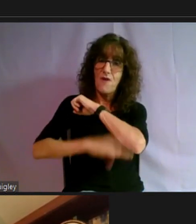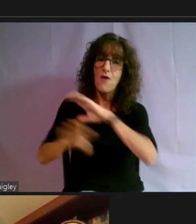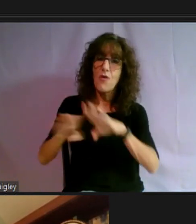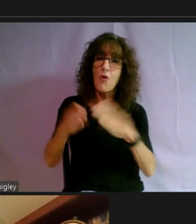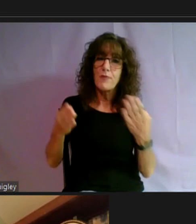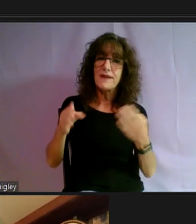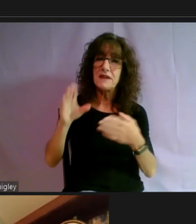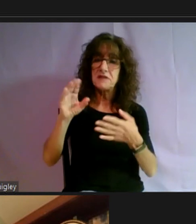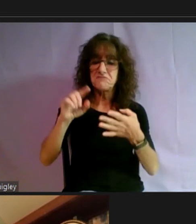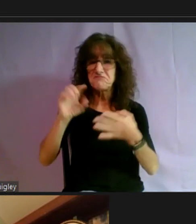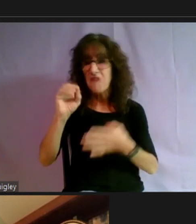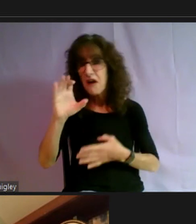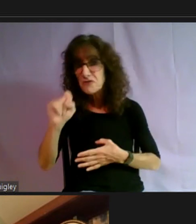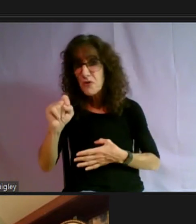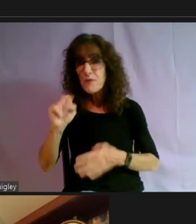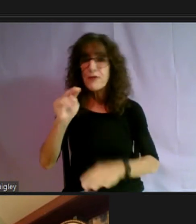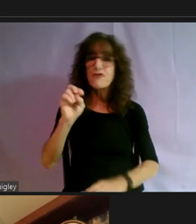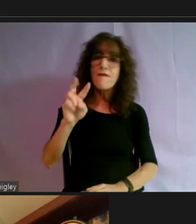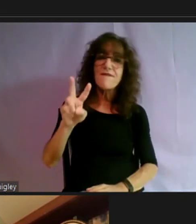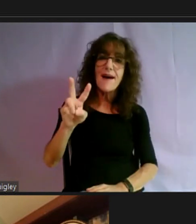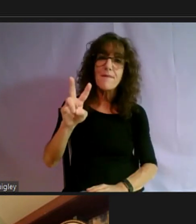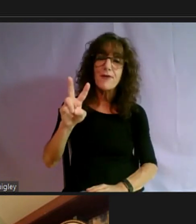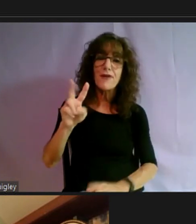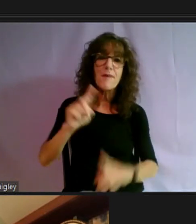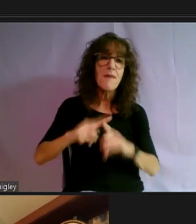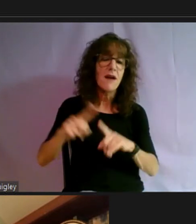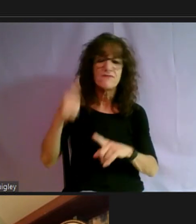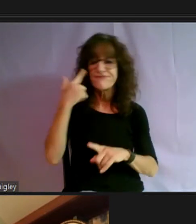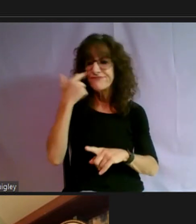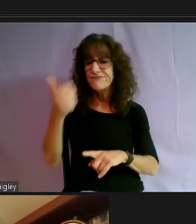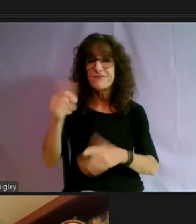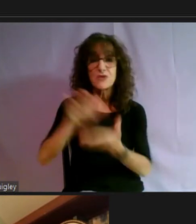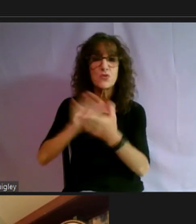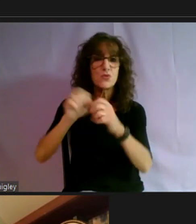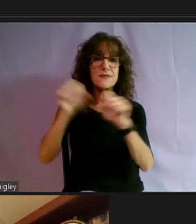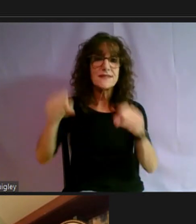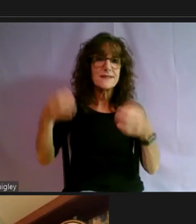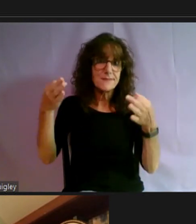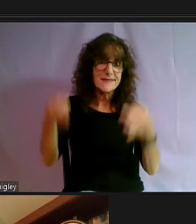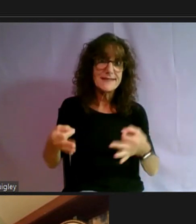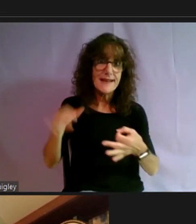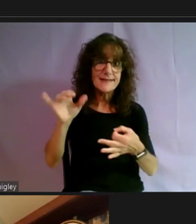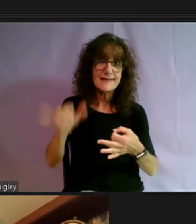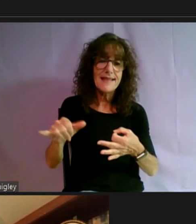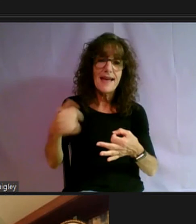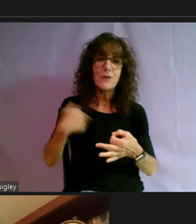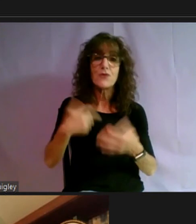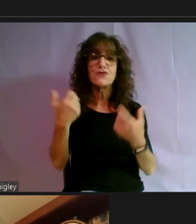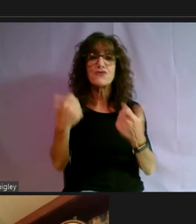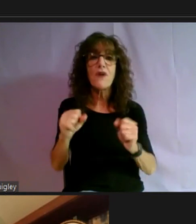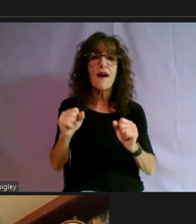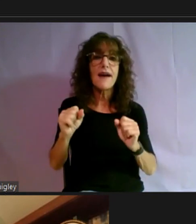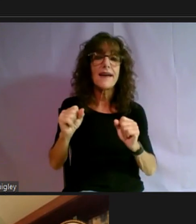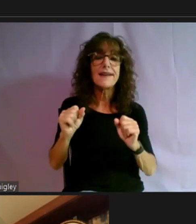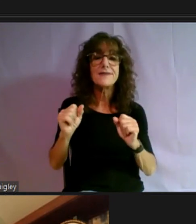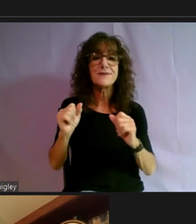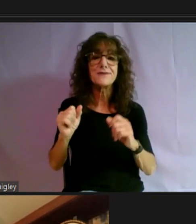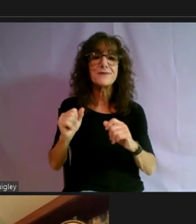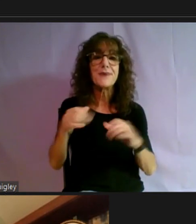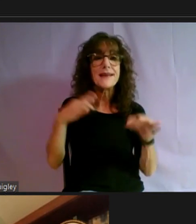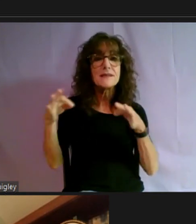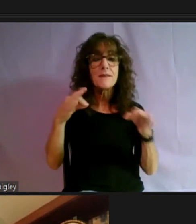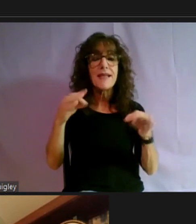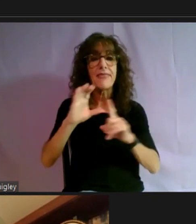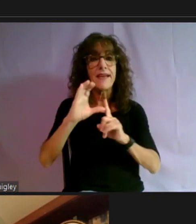November. That's ultimately up to the school system to make that decision. We're really trying to lay out the conditions that will